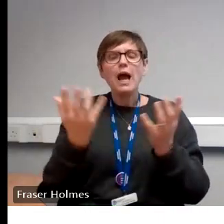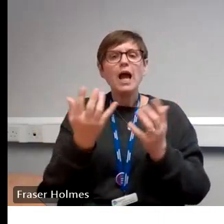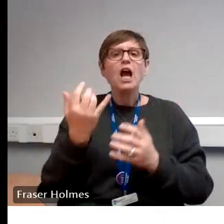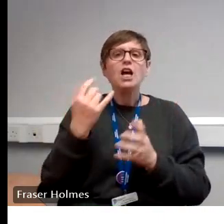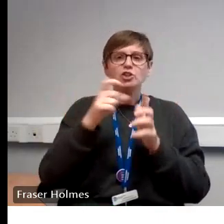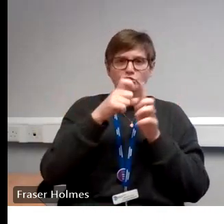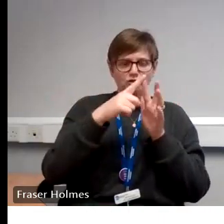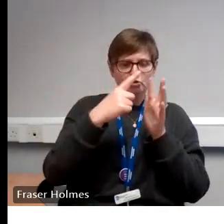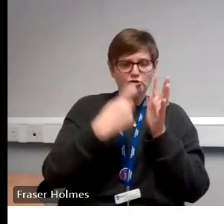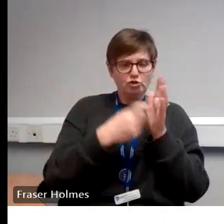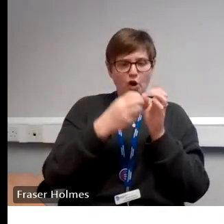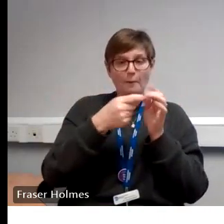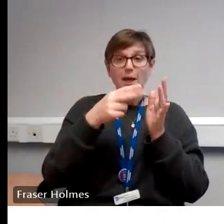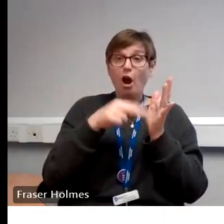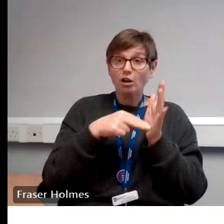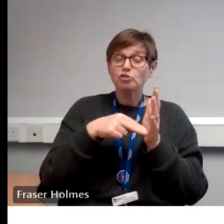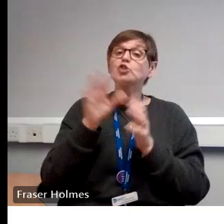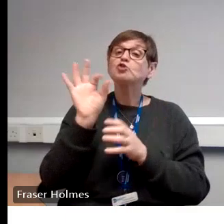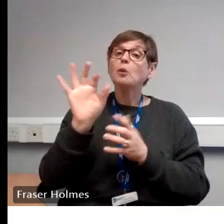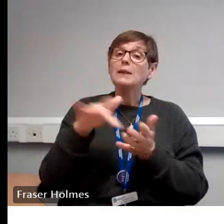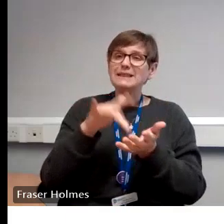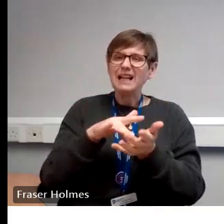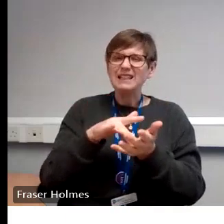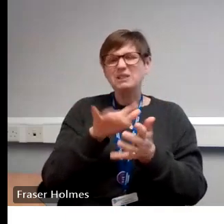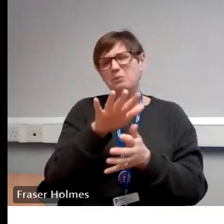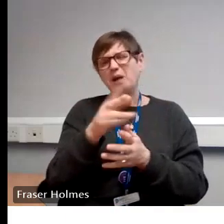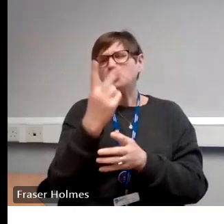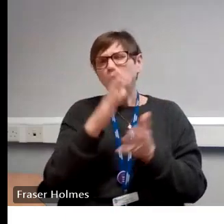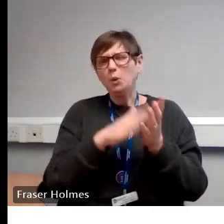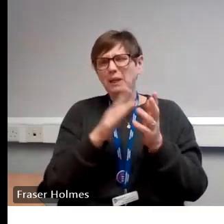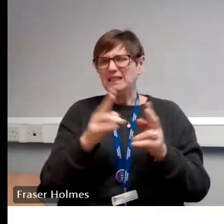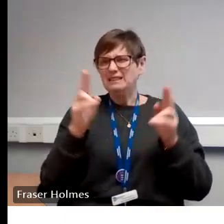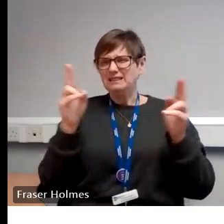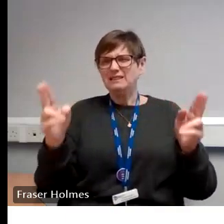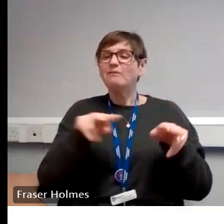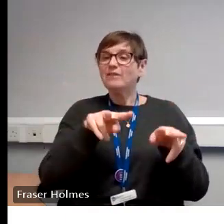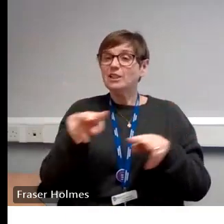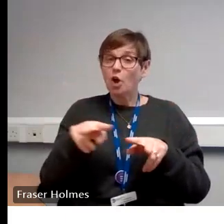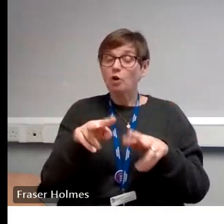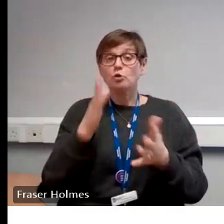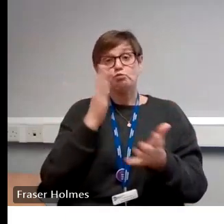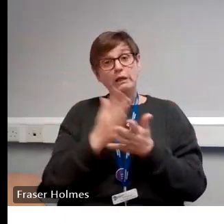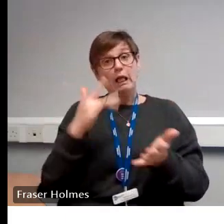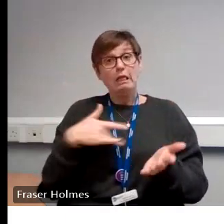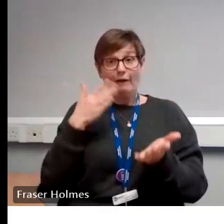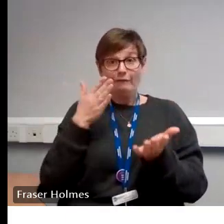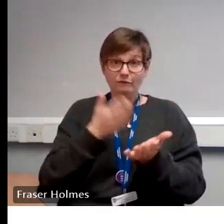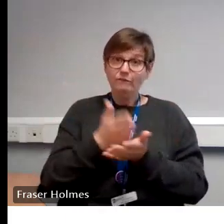Centre. So this video is also about 2 minutes long, and you're going to see some real life social prescribers talking about their experience of